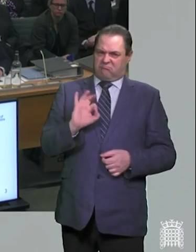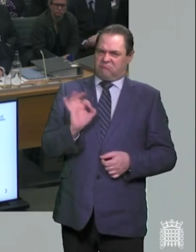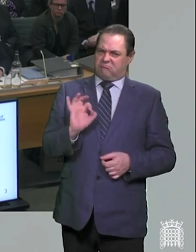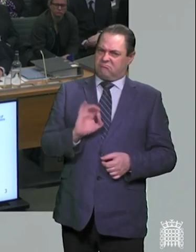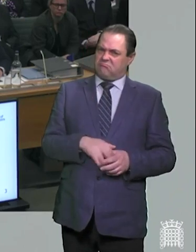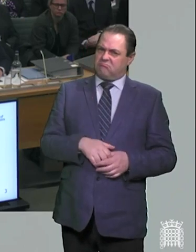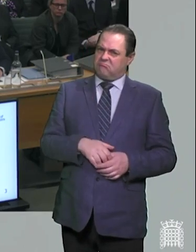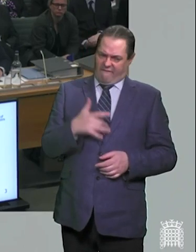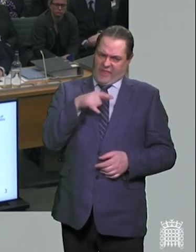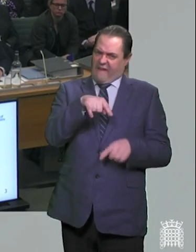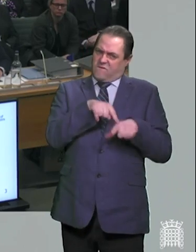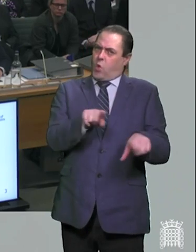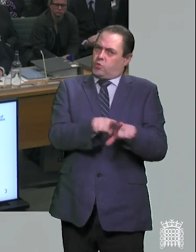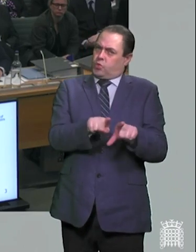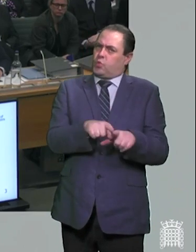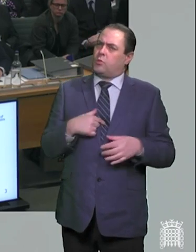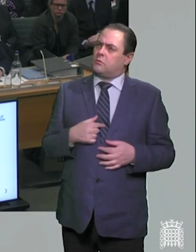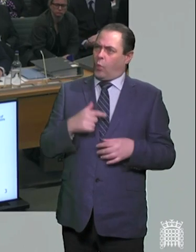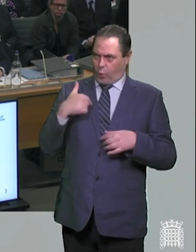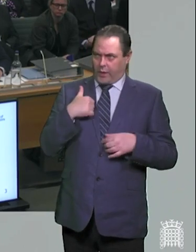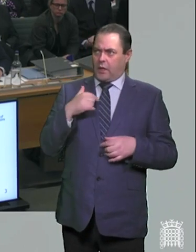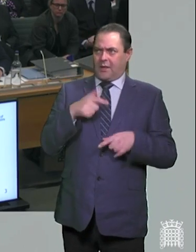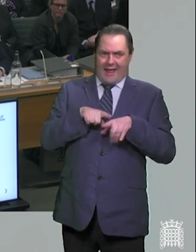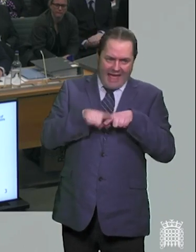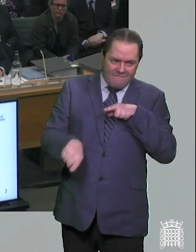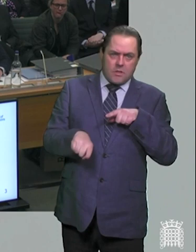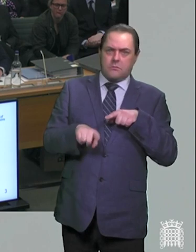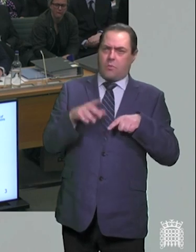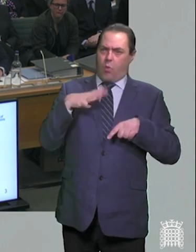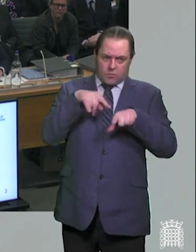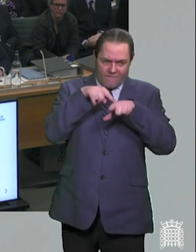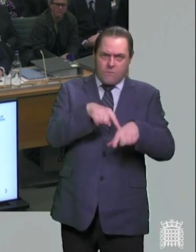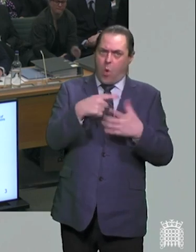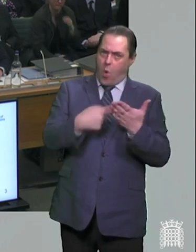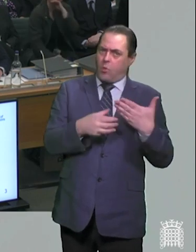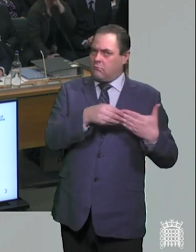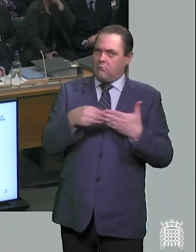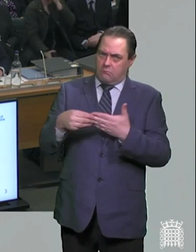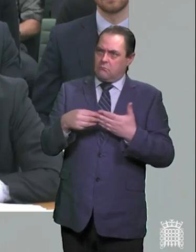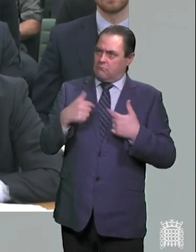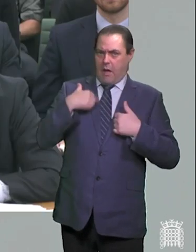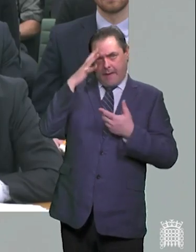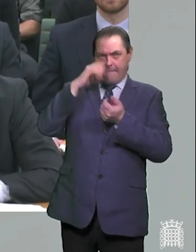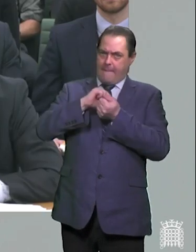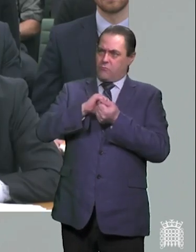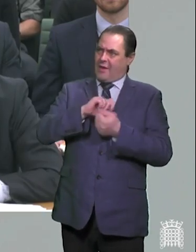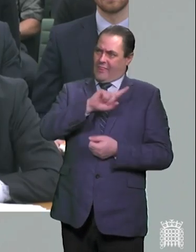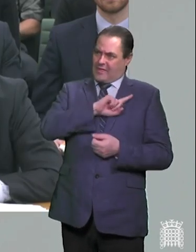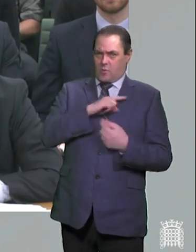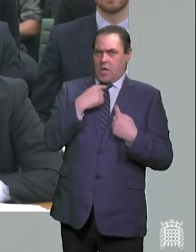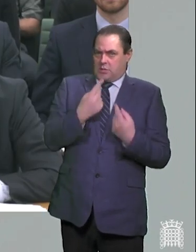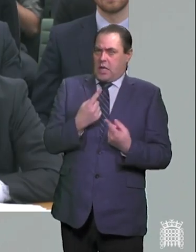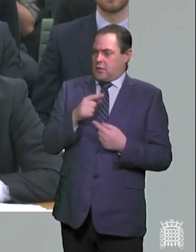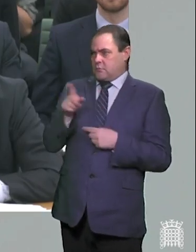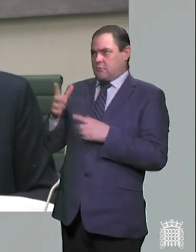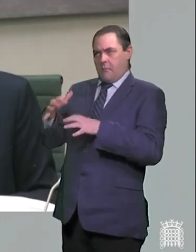the guidance. Absolutely not. Okay. We were making a huge effort to follow the guidance. That was my memory, and that is why I said what I said.